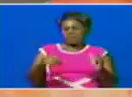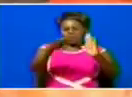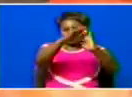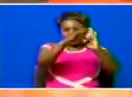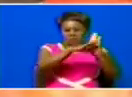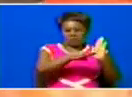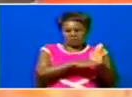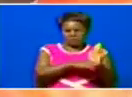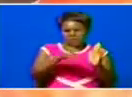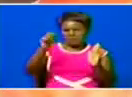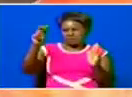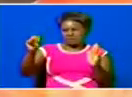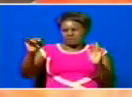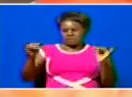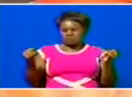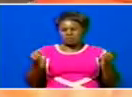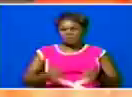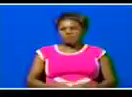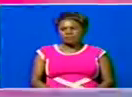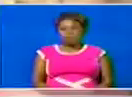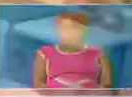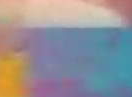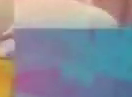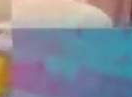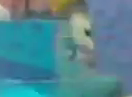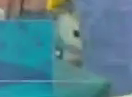Digest, KTN News.